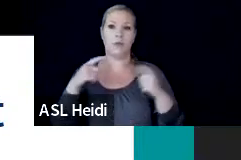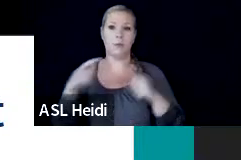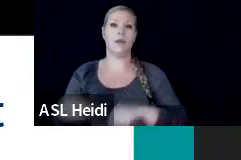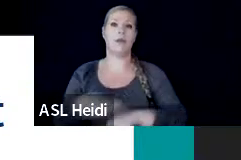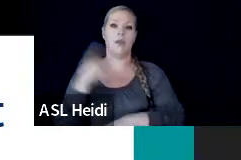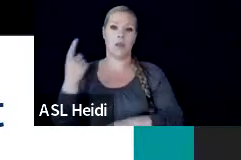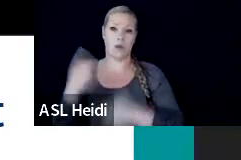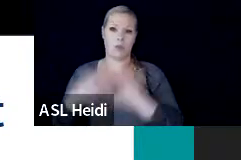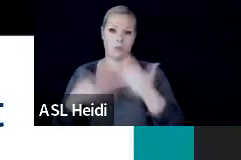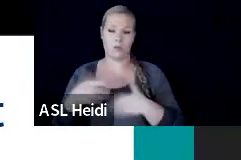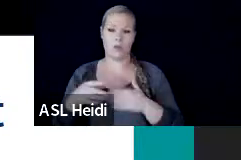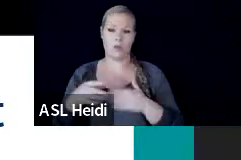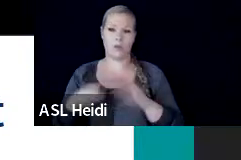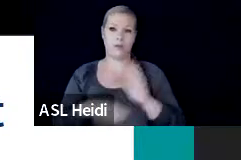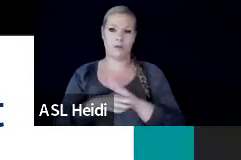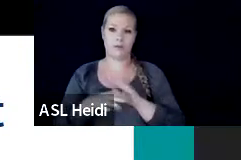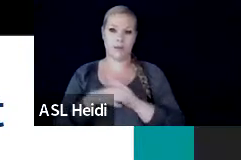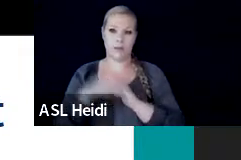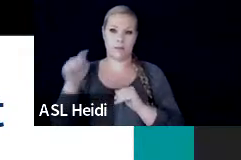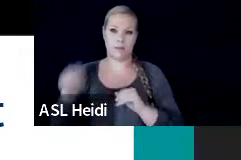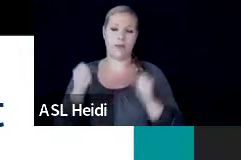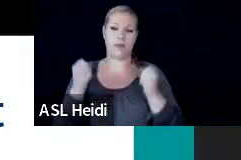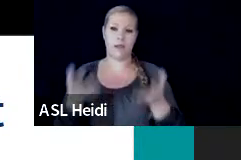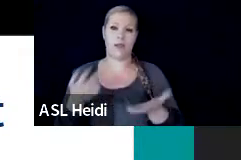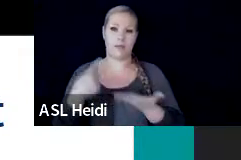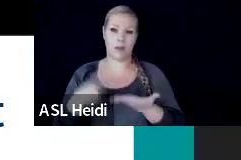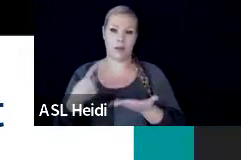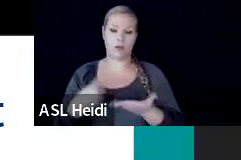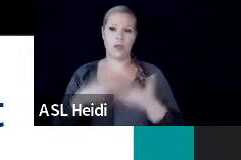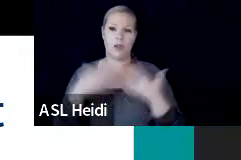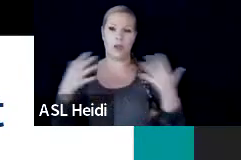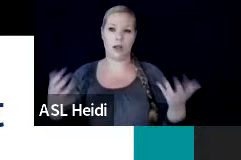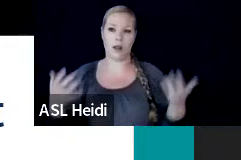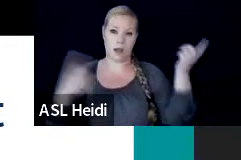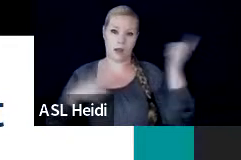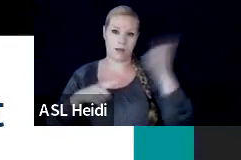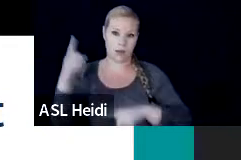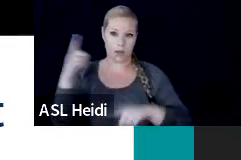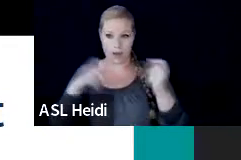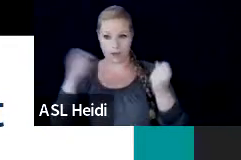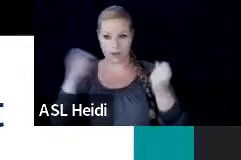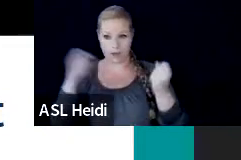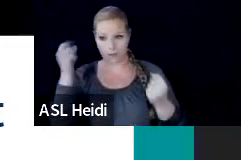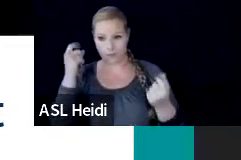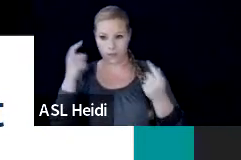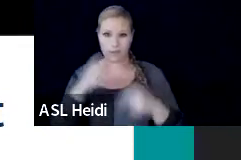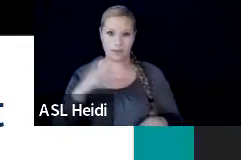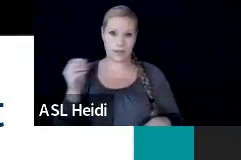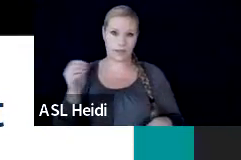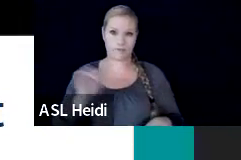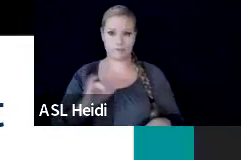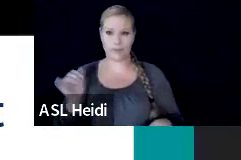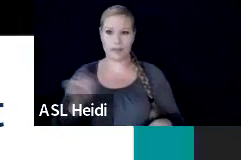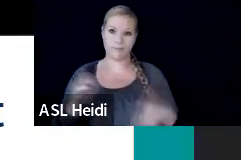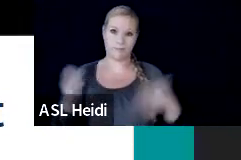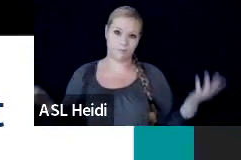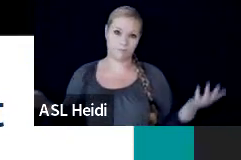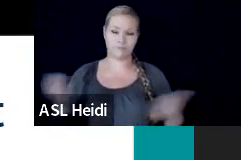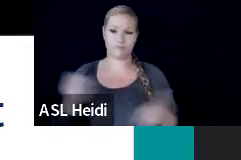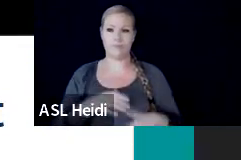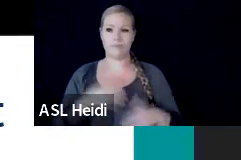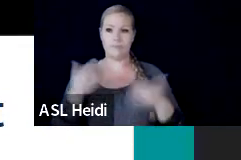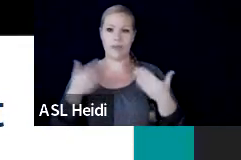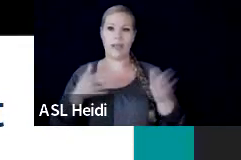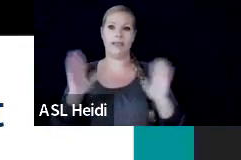to develop something like this. A lot of negotiations, a lot of compromise, and kind of letting the